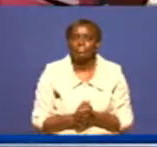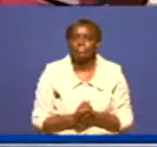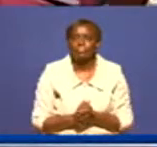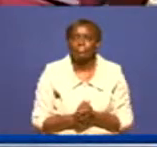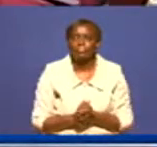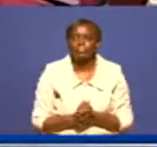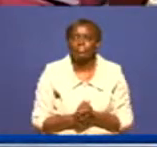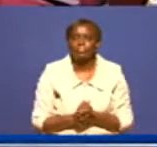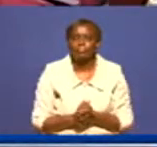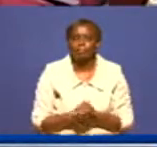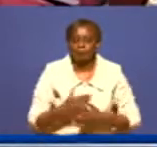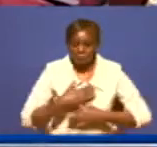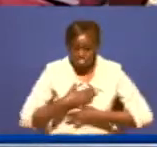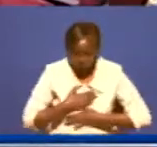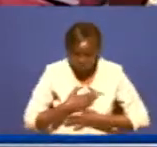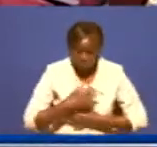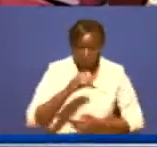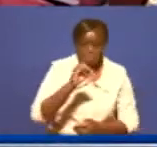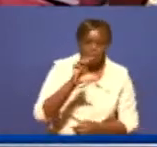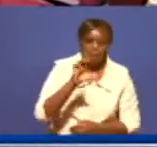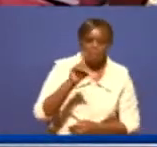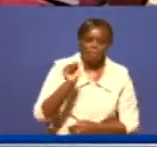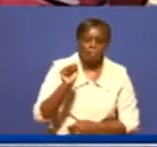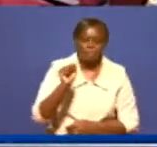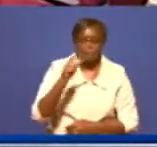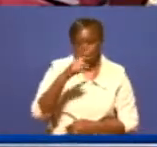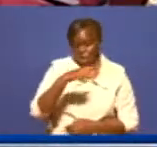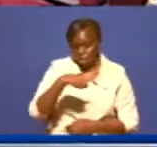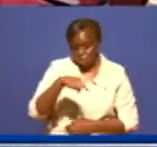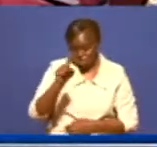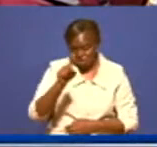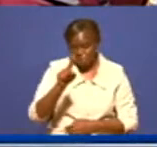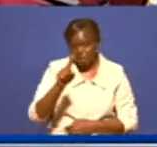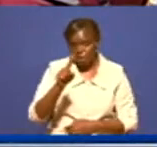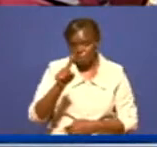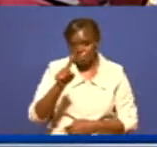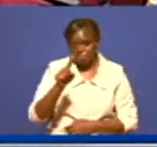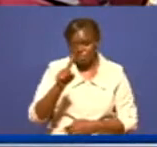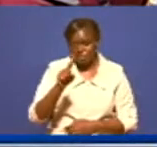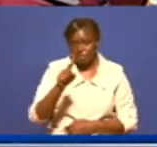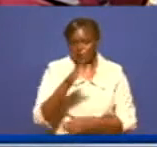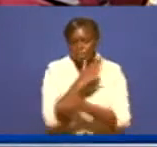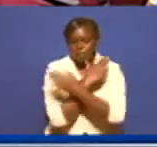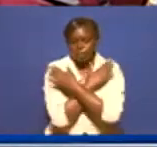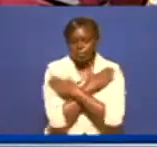Mr. Speaker, is it in order for my good friend,